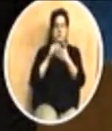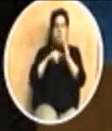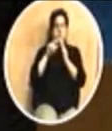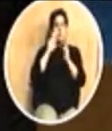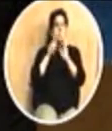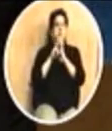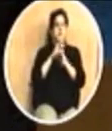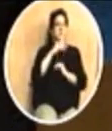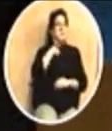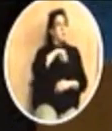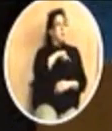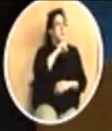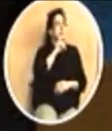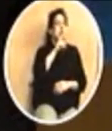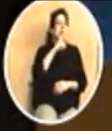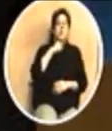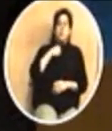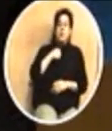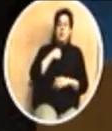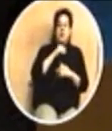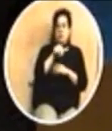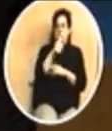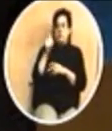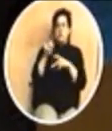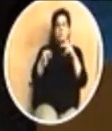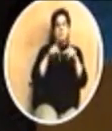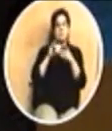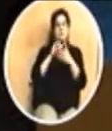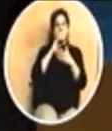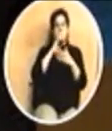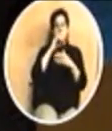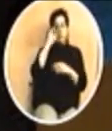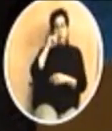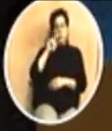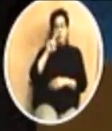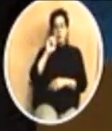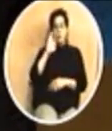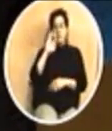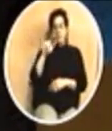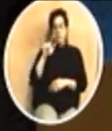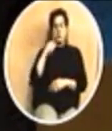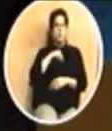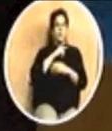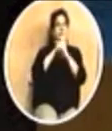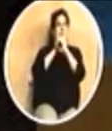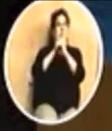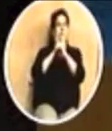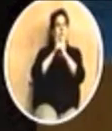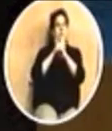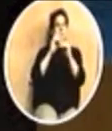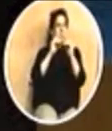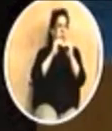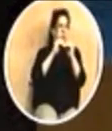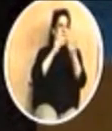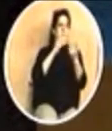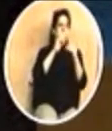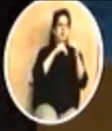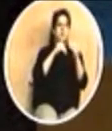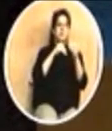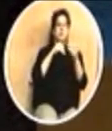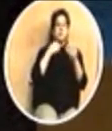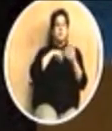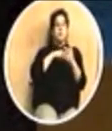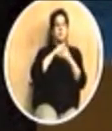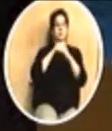here. I and the rest of the people that are speaking for the recall are defending something greater than men standing here, and that is the